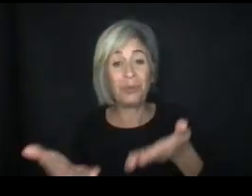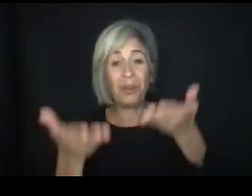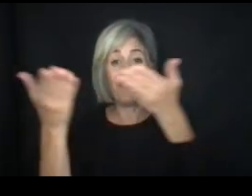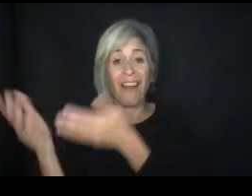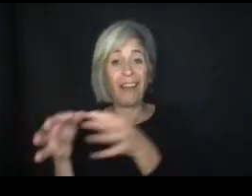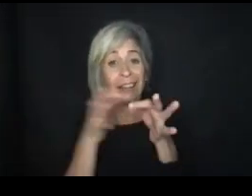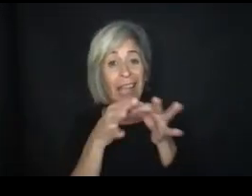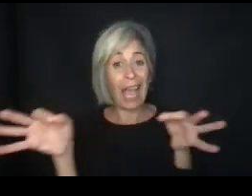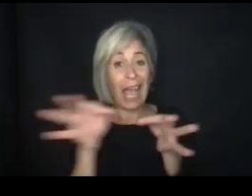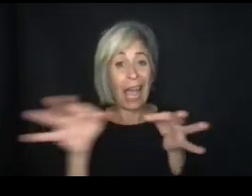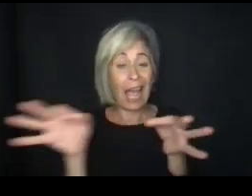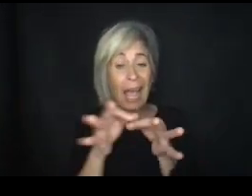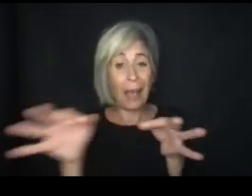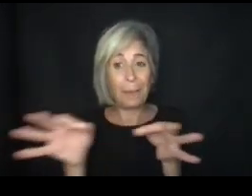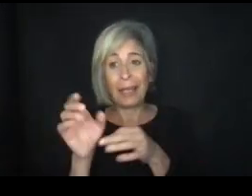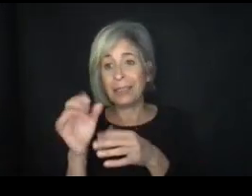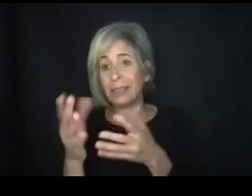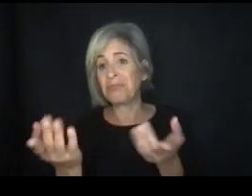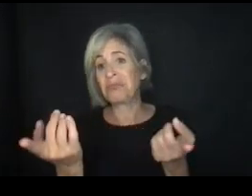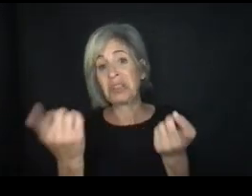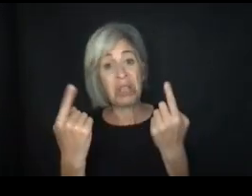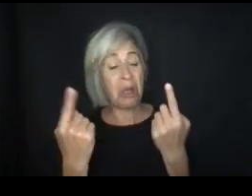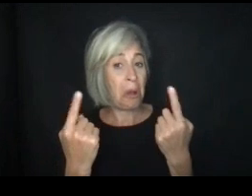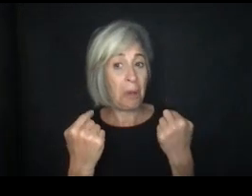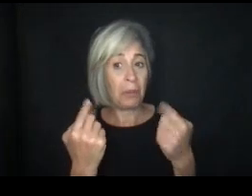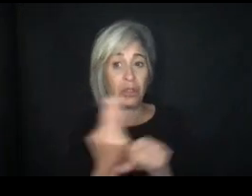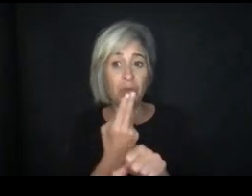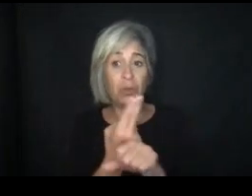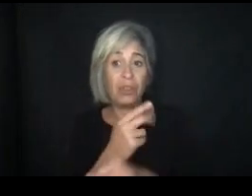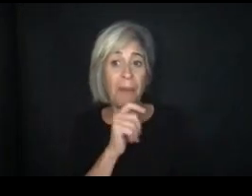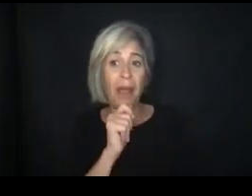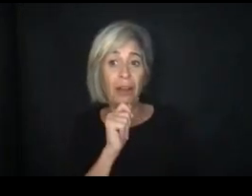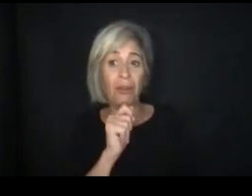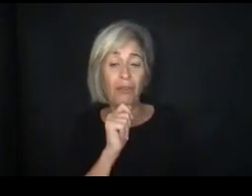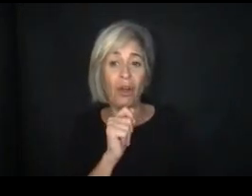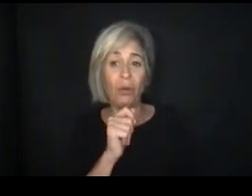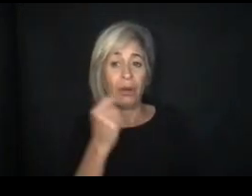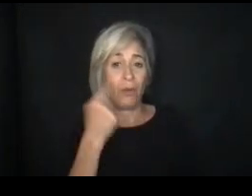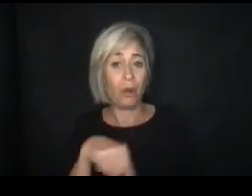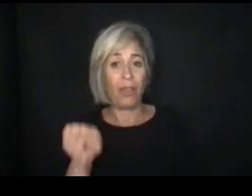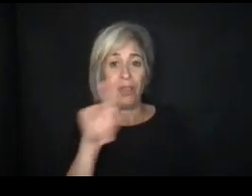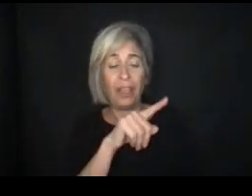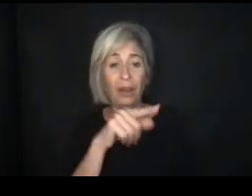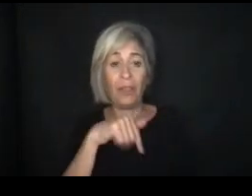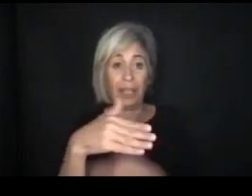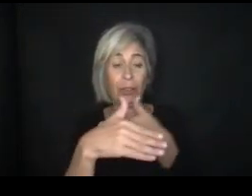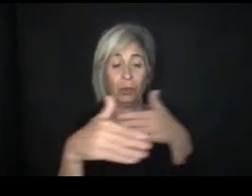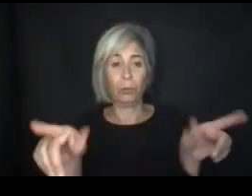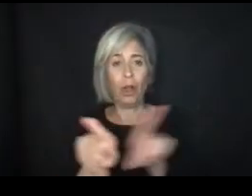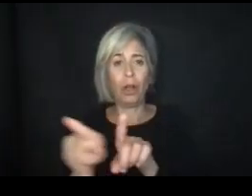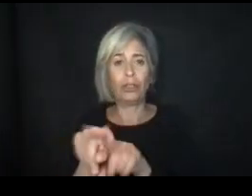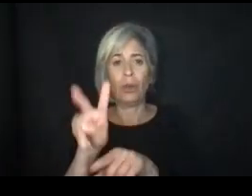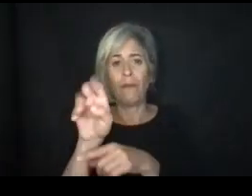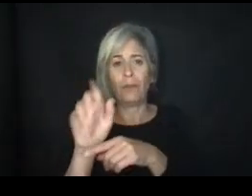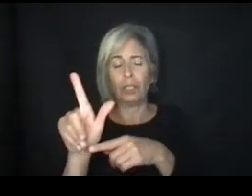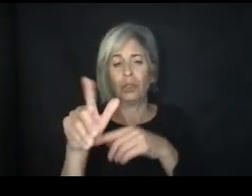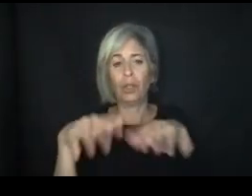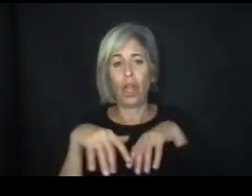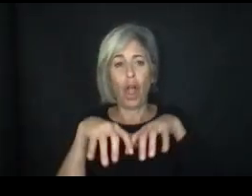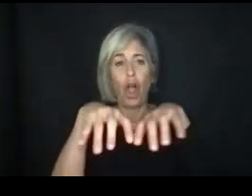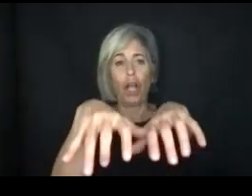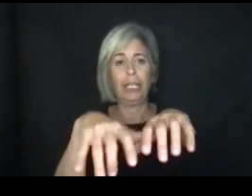comments. Please come forward and use the microphone for those that are not only in this room, but we have a virtual audience as